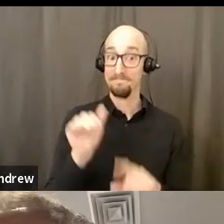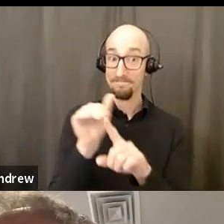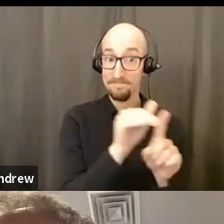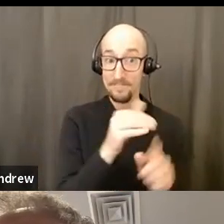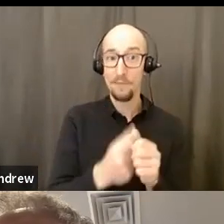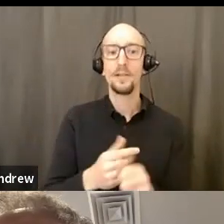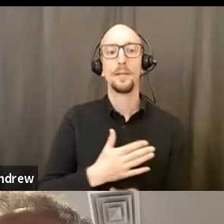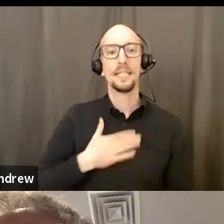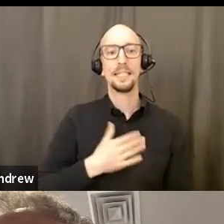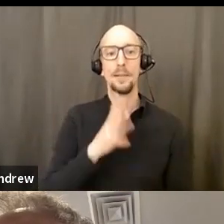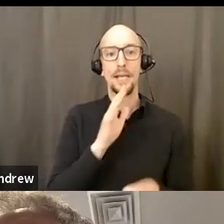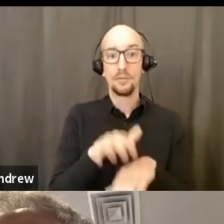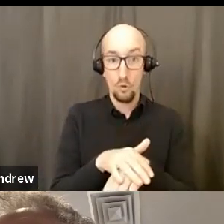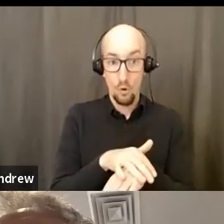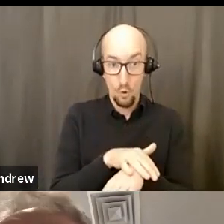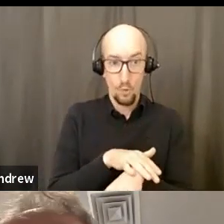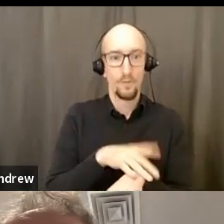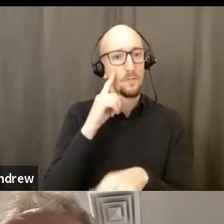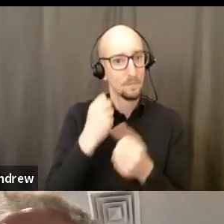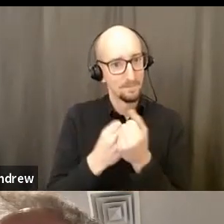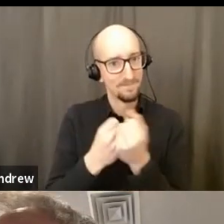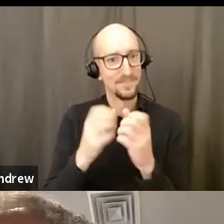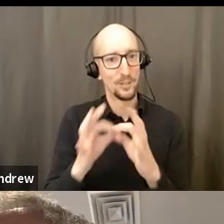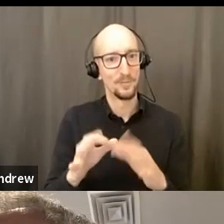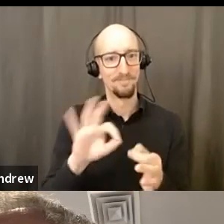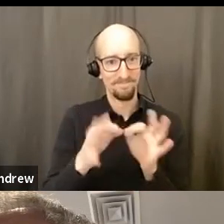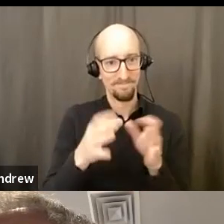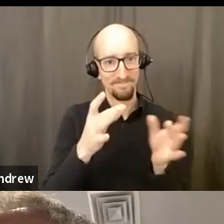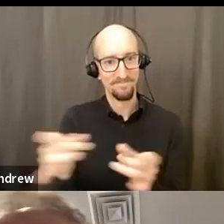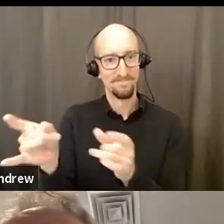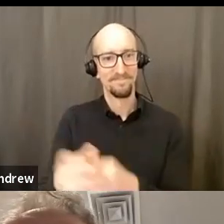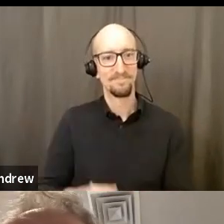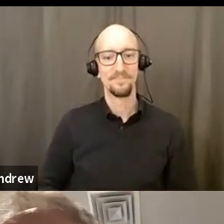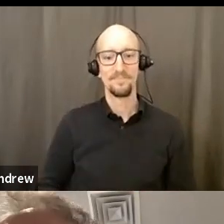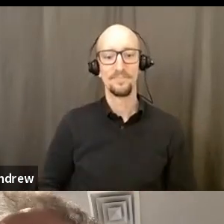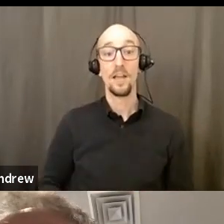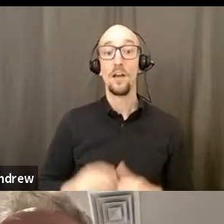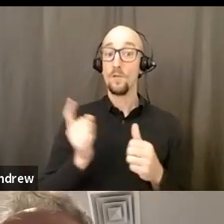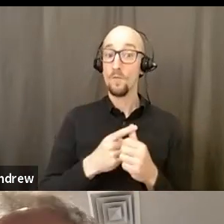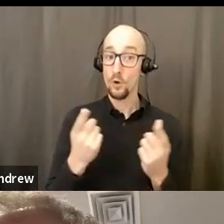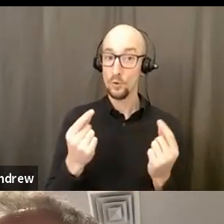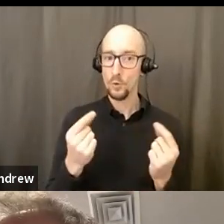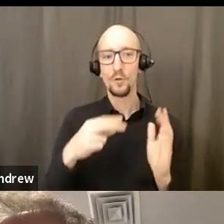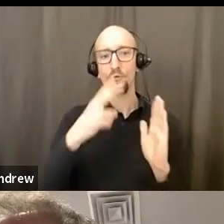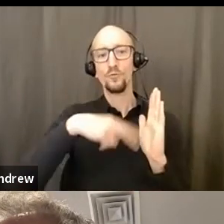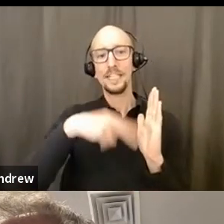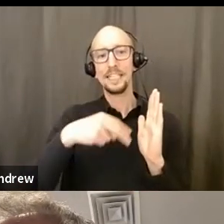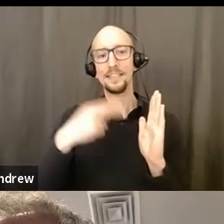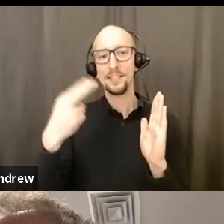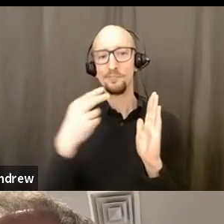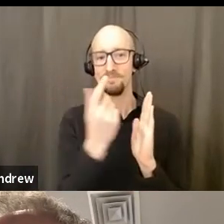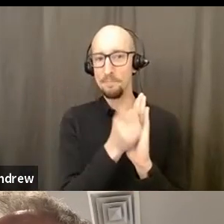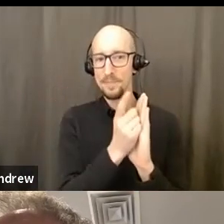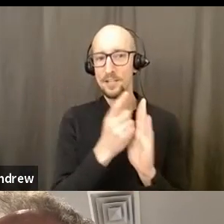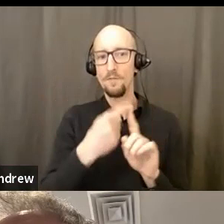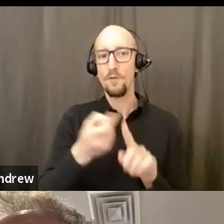The next item on our agenda is the approval of the minutes from the June 4th, 2021 meeting. At